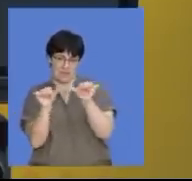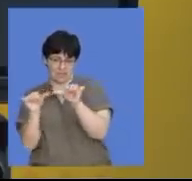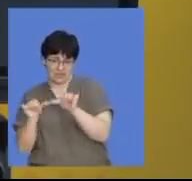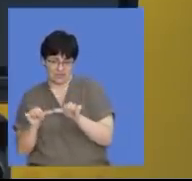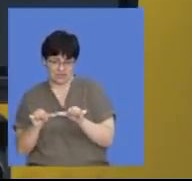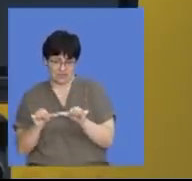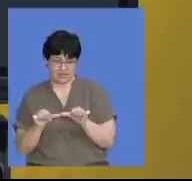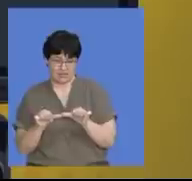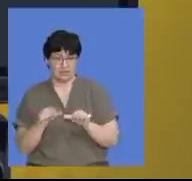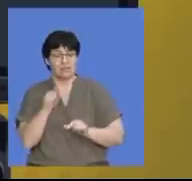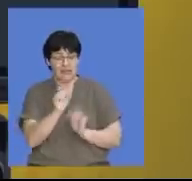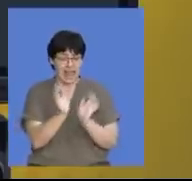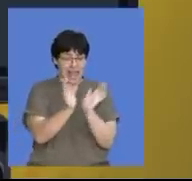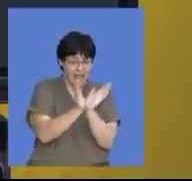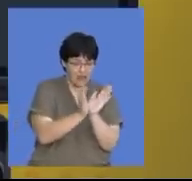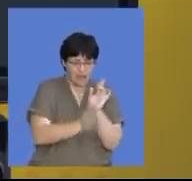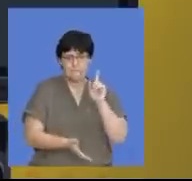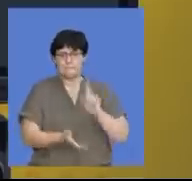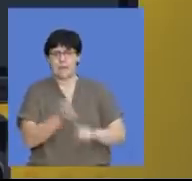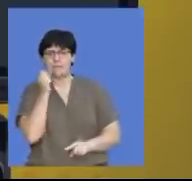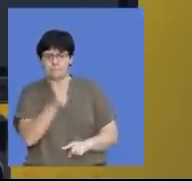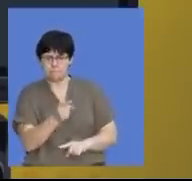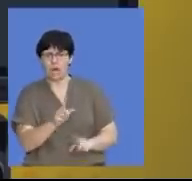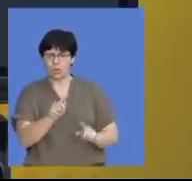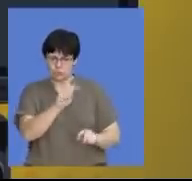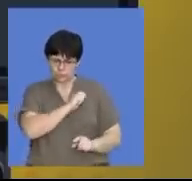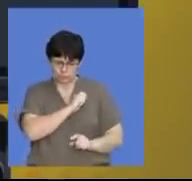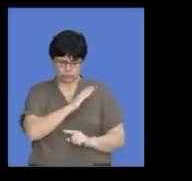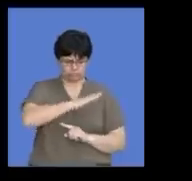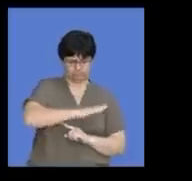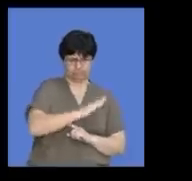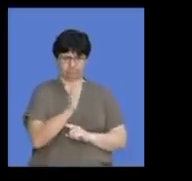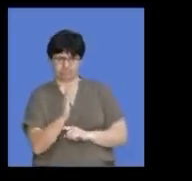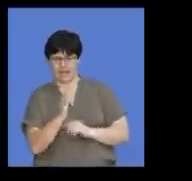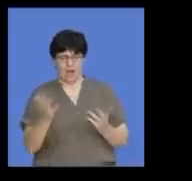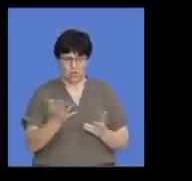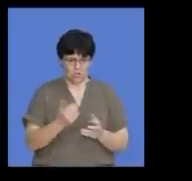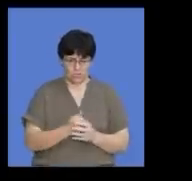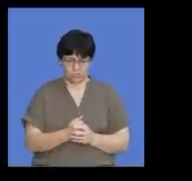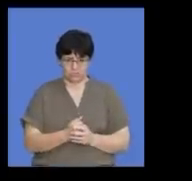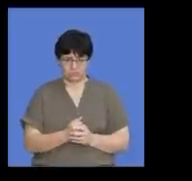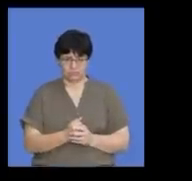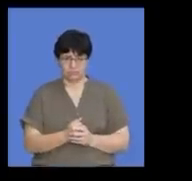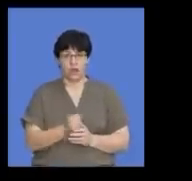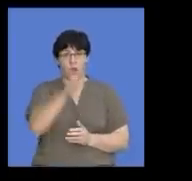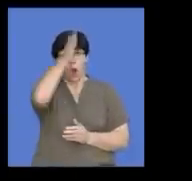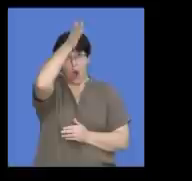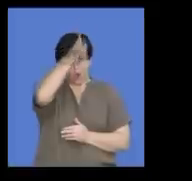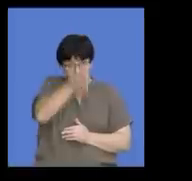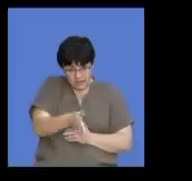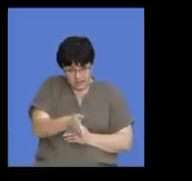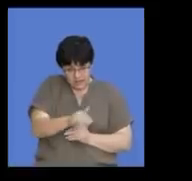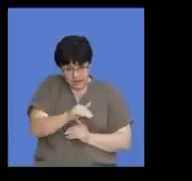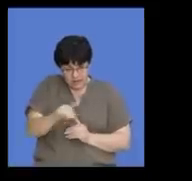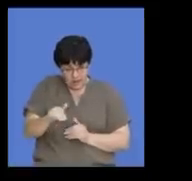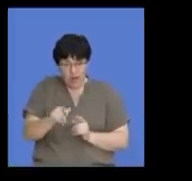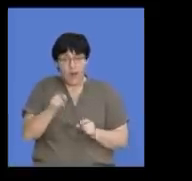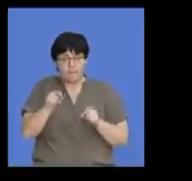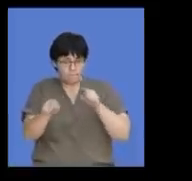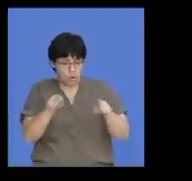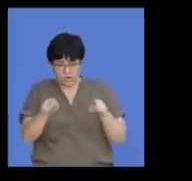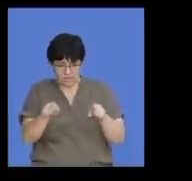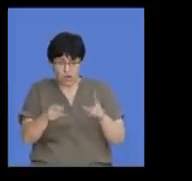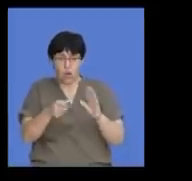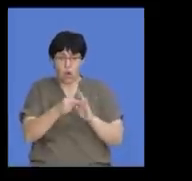angles help us better dictate the true bearing. So, the horizontal angle between two points on